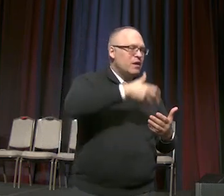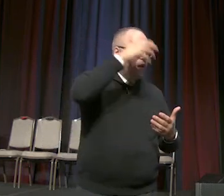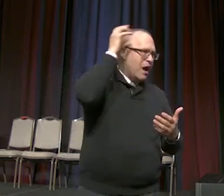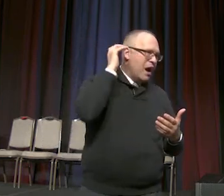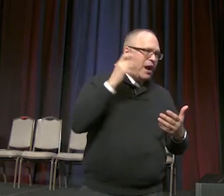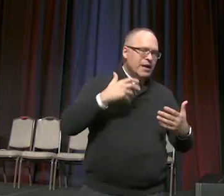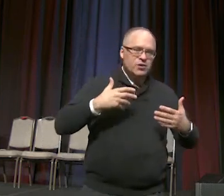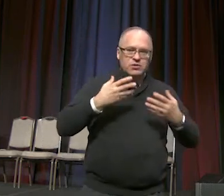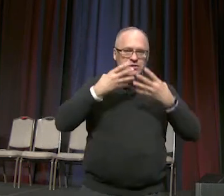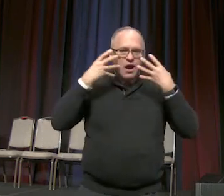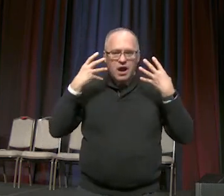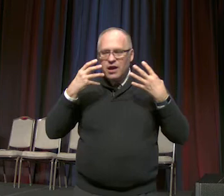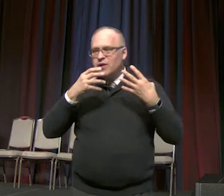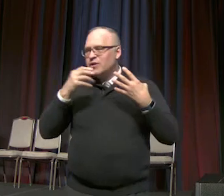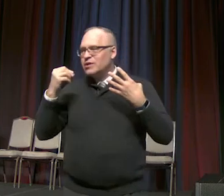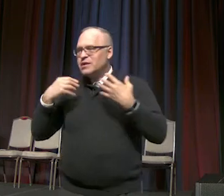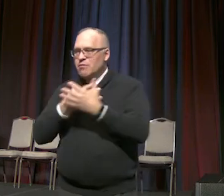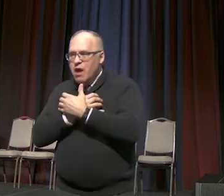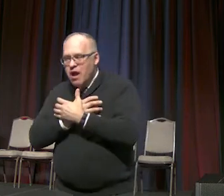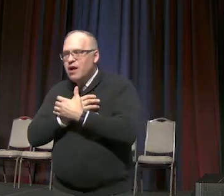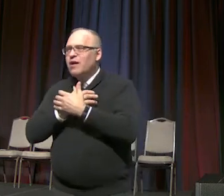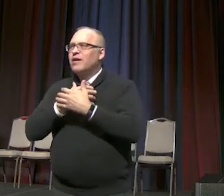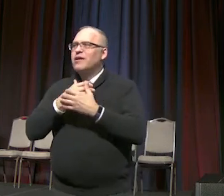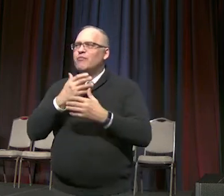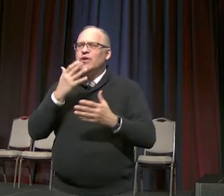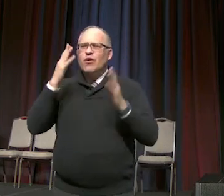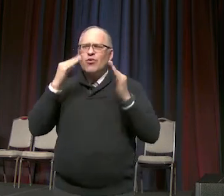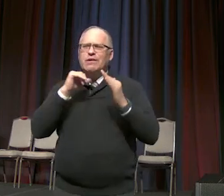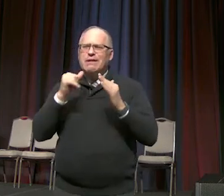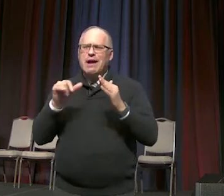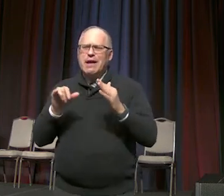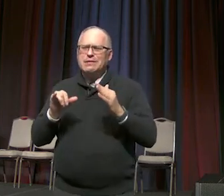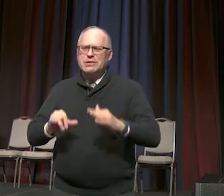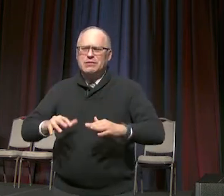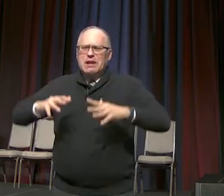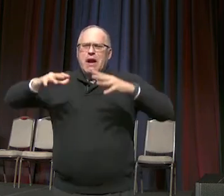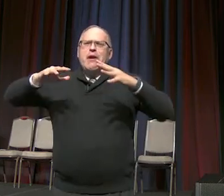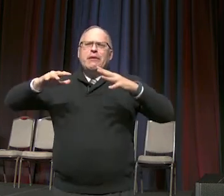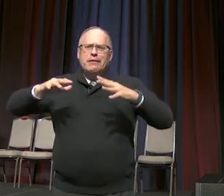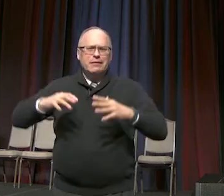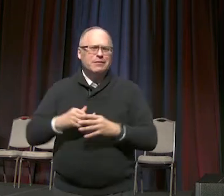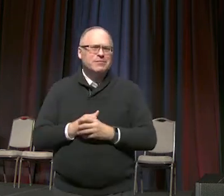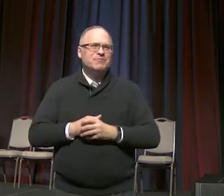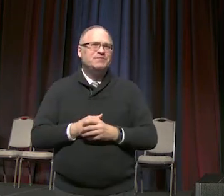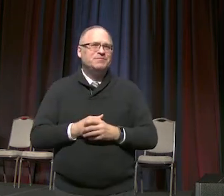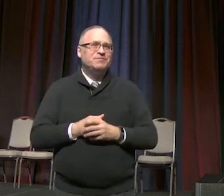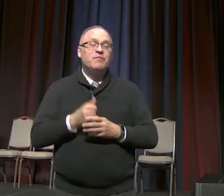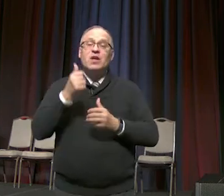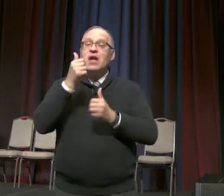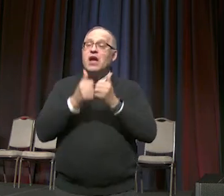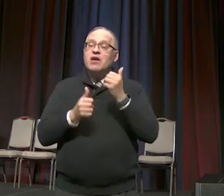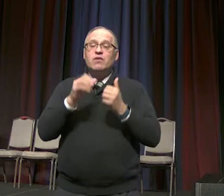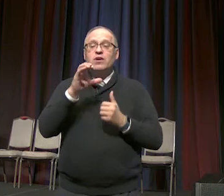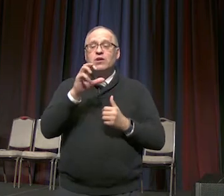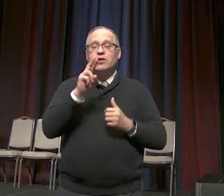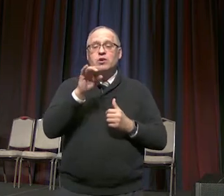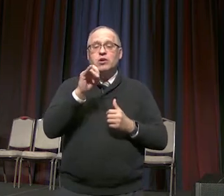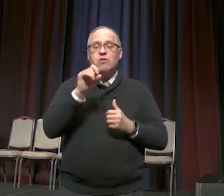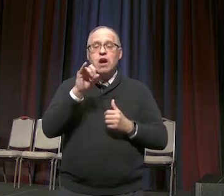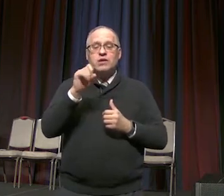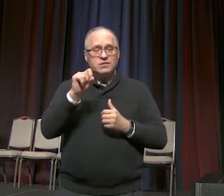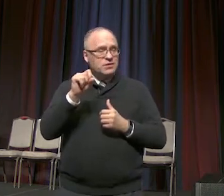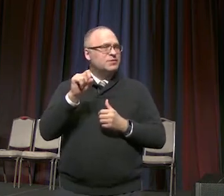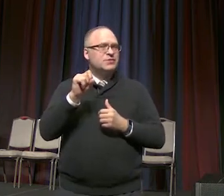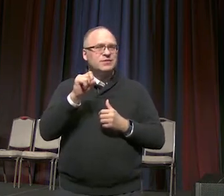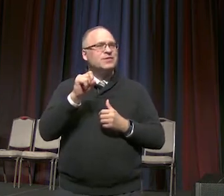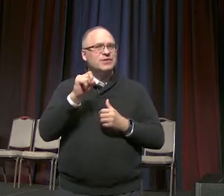not quite as anxiety-producing. Yet in every crisis, there is an opportunity to rethink